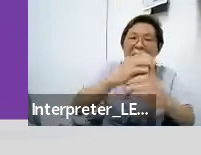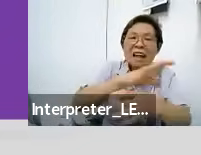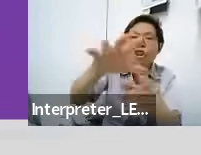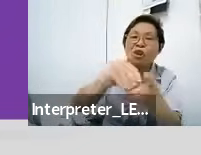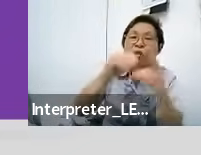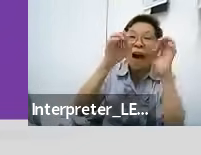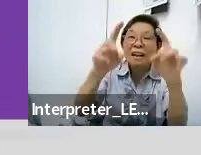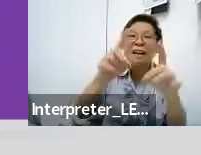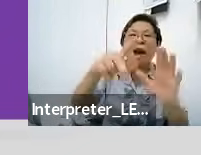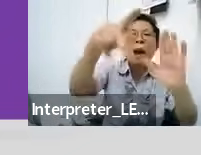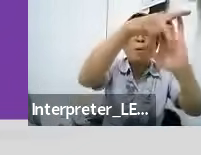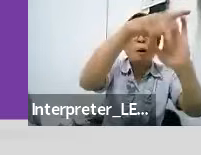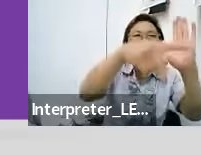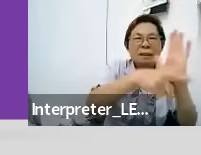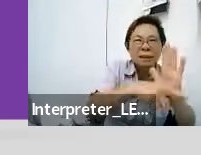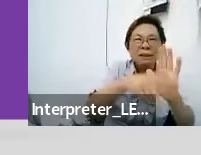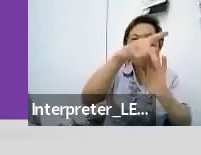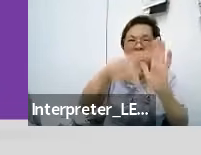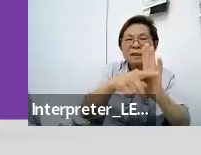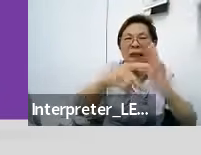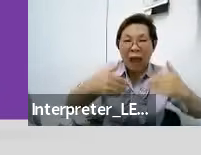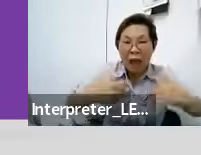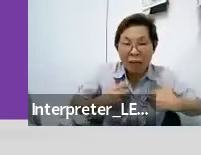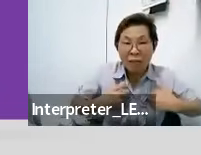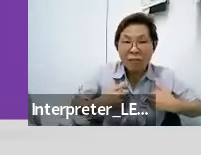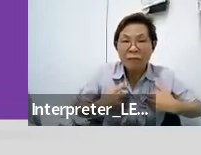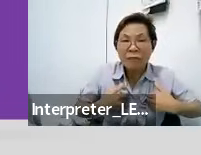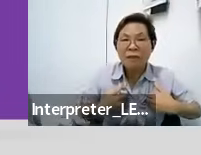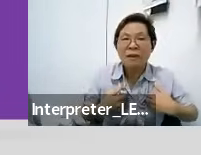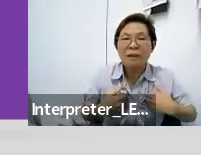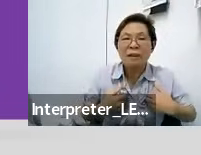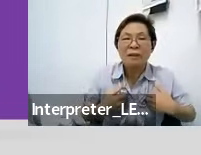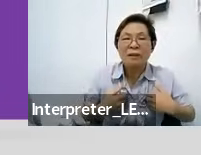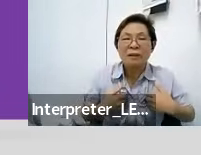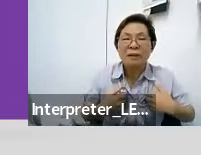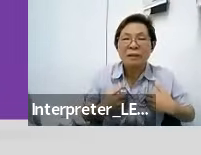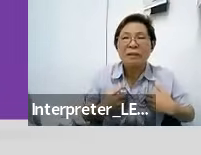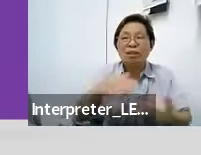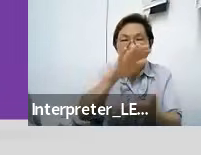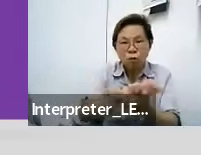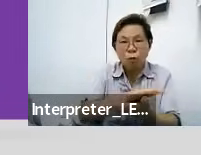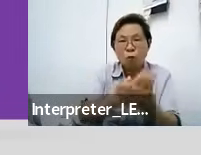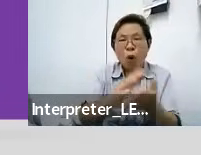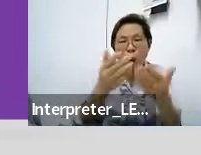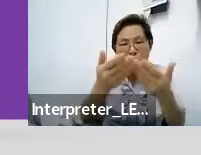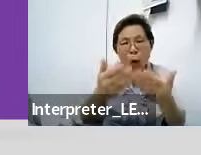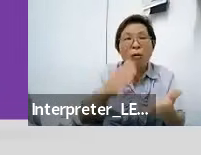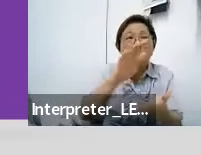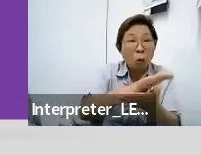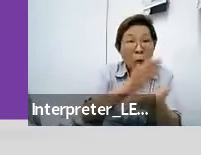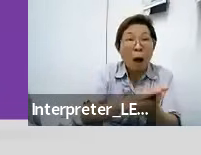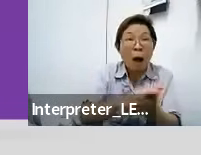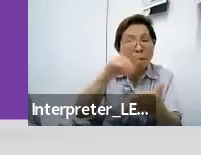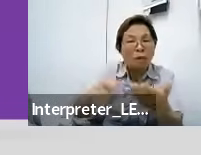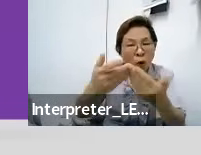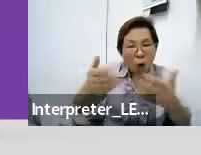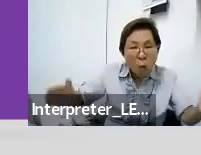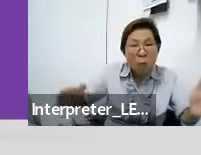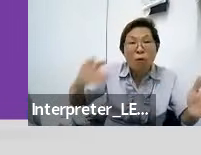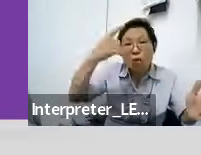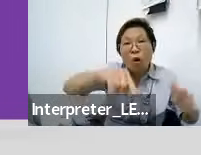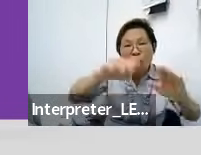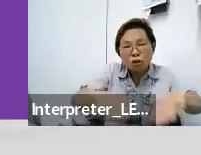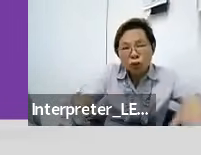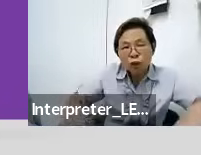the policies which are in place, whether it mandate the schools to open their doors to students with